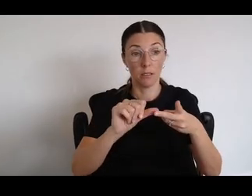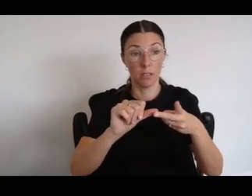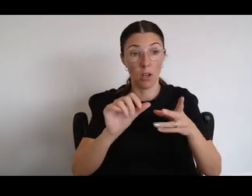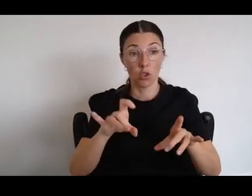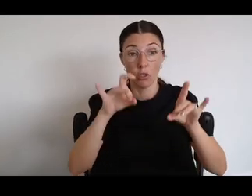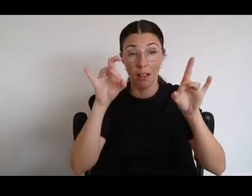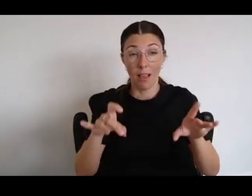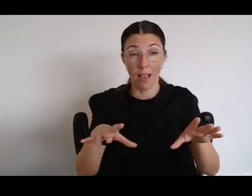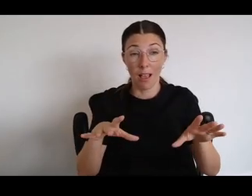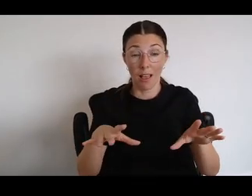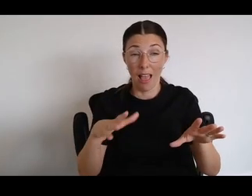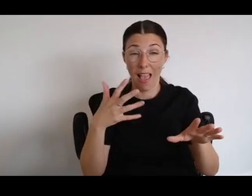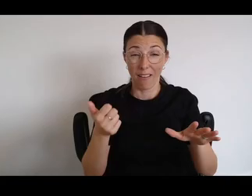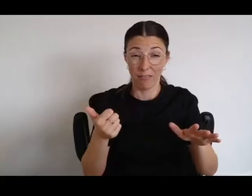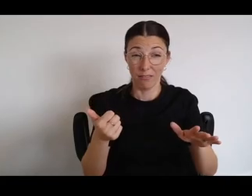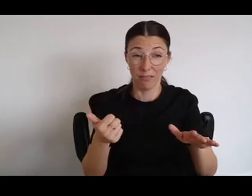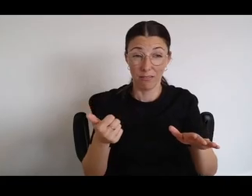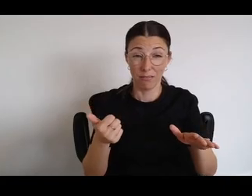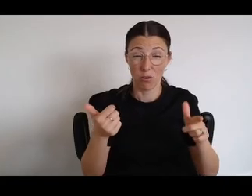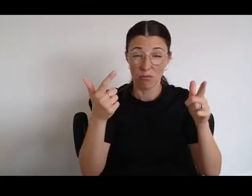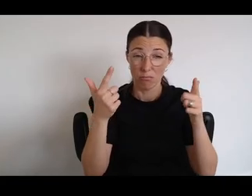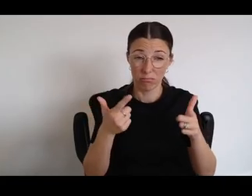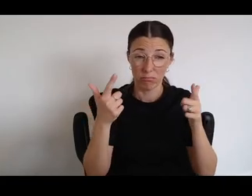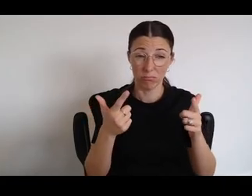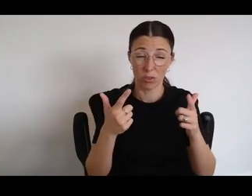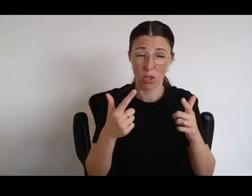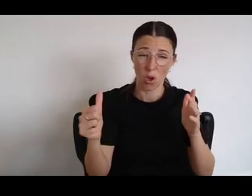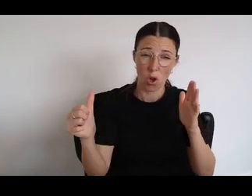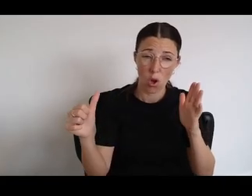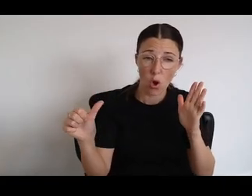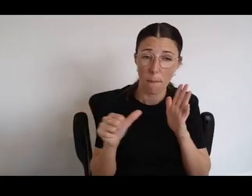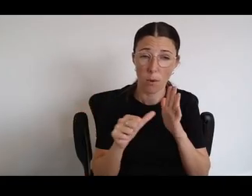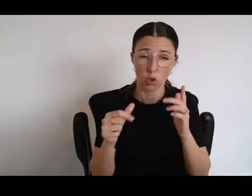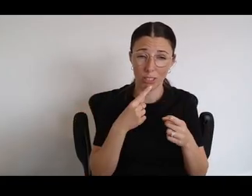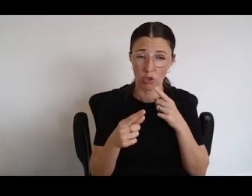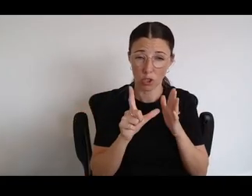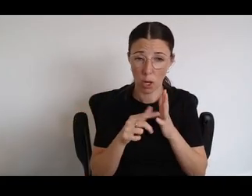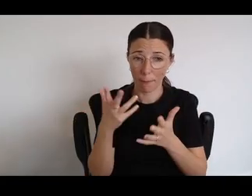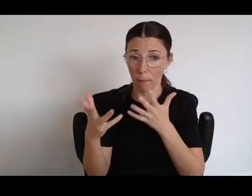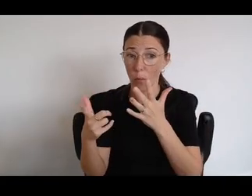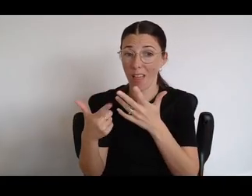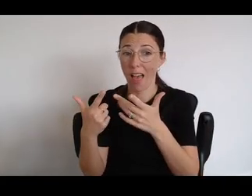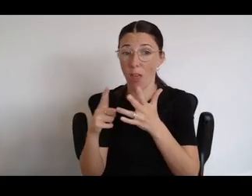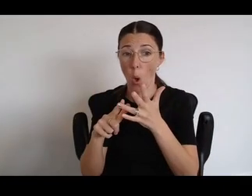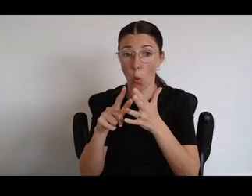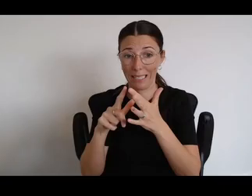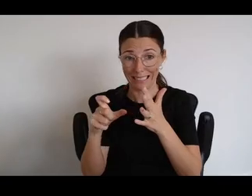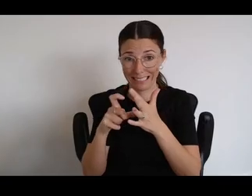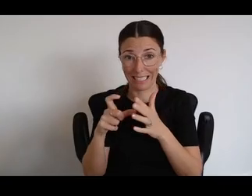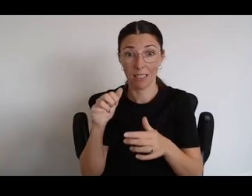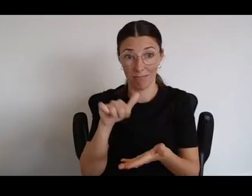more compulsory instruction time than any other OECD country. Yeah. And